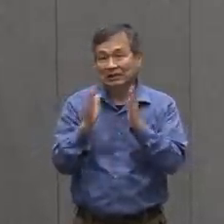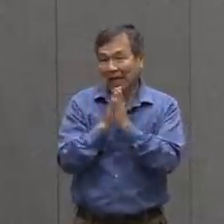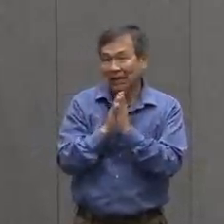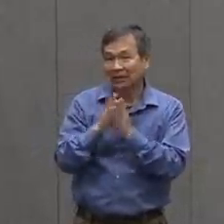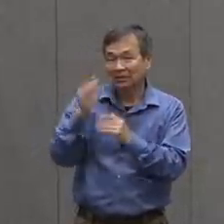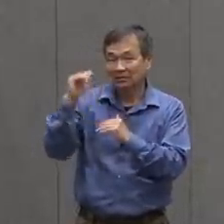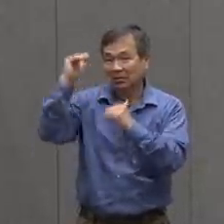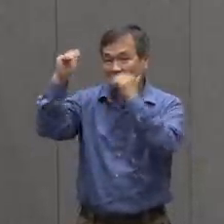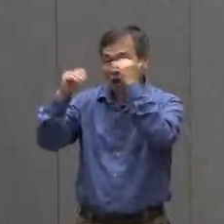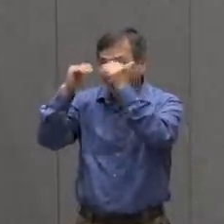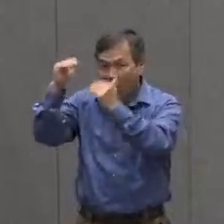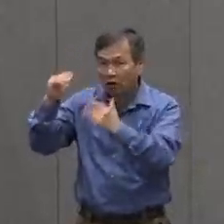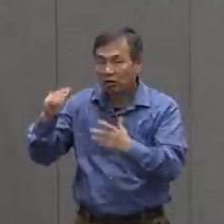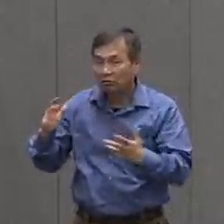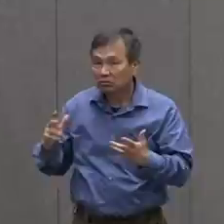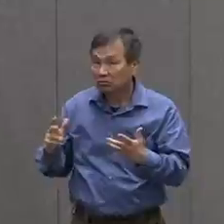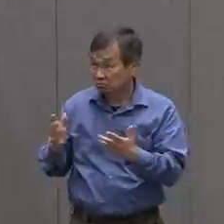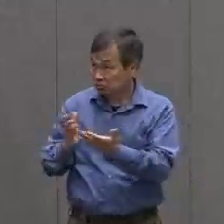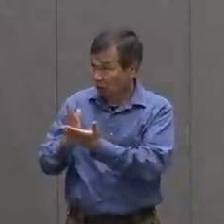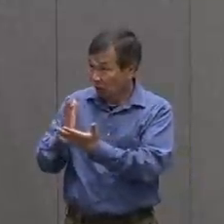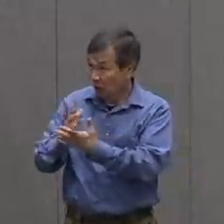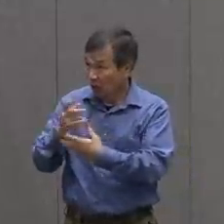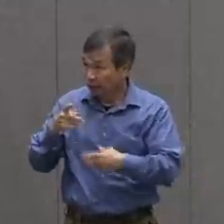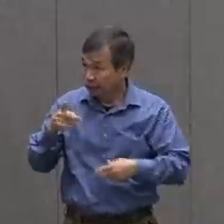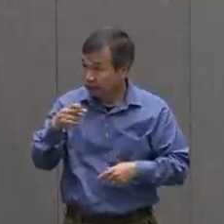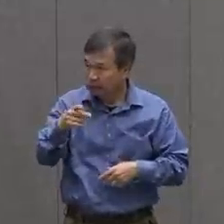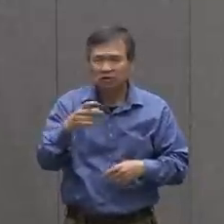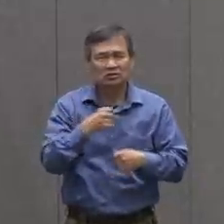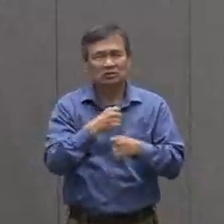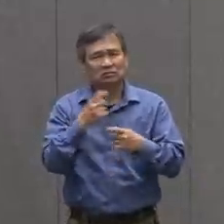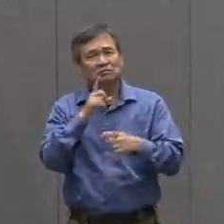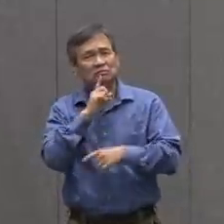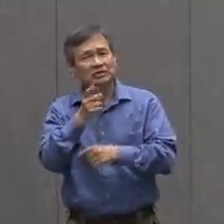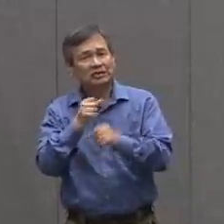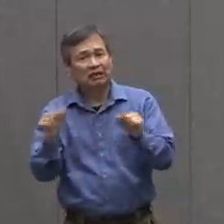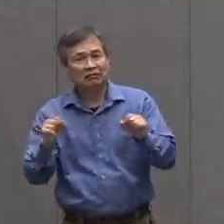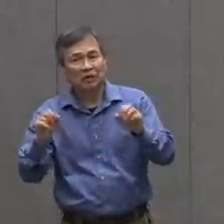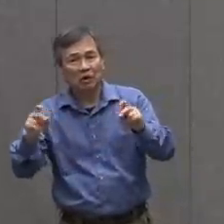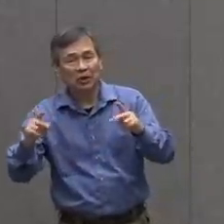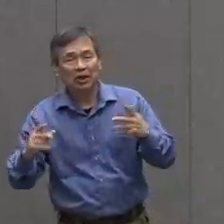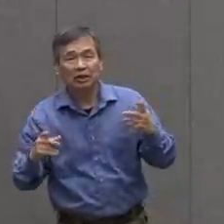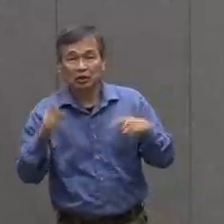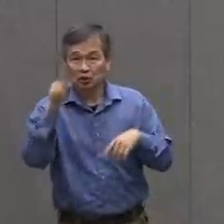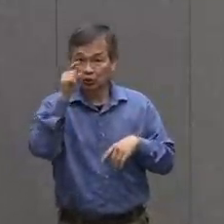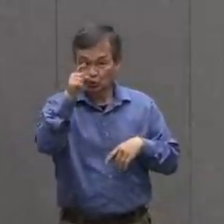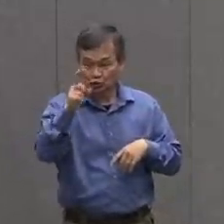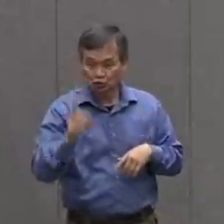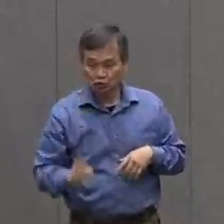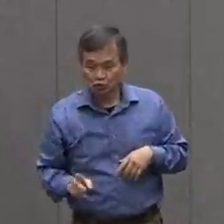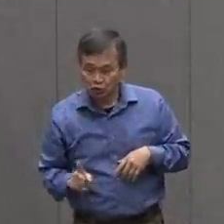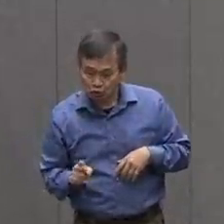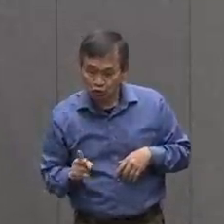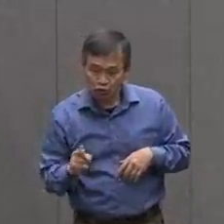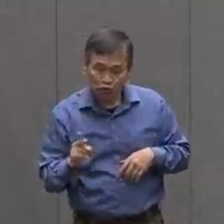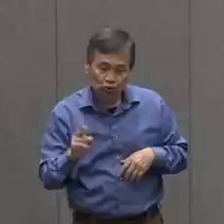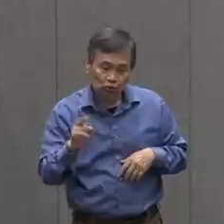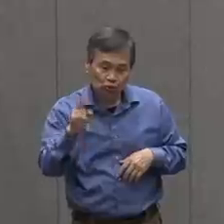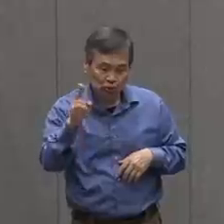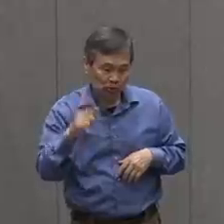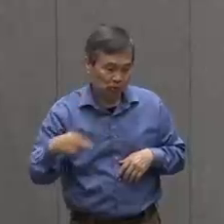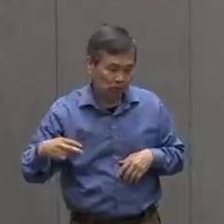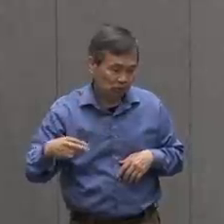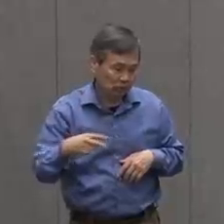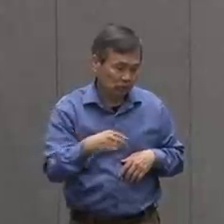a grown-up, before you use scissors. You just want to be safe. And then you would cut it out all the way around, and